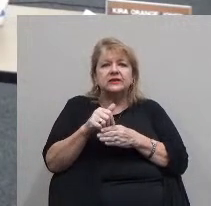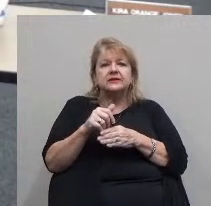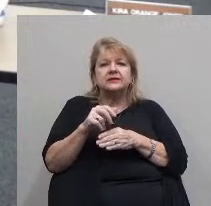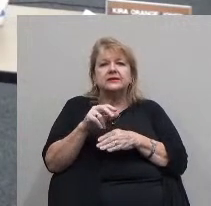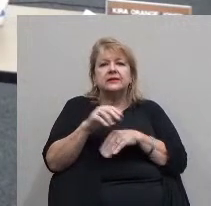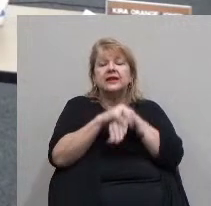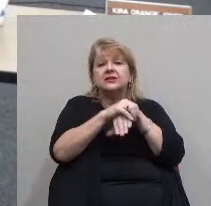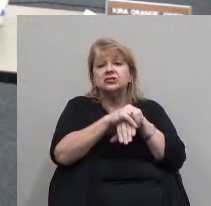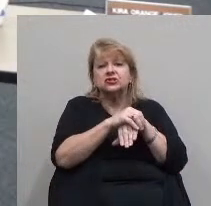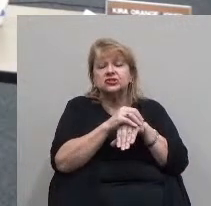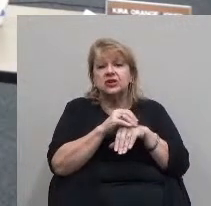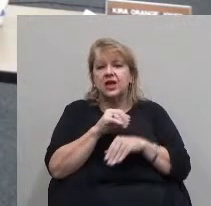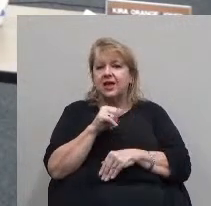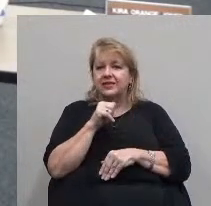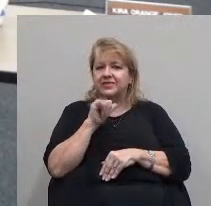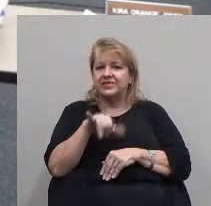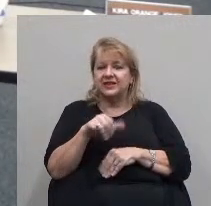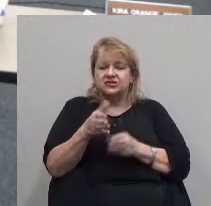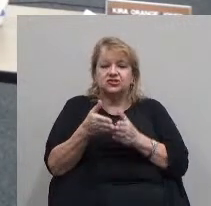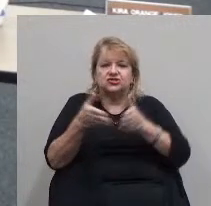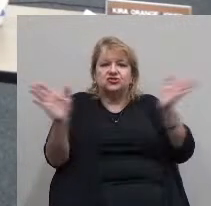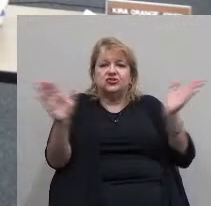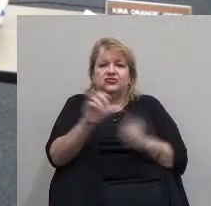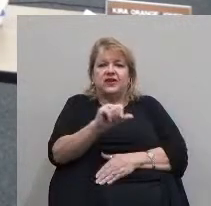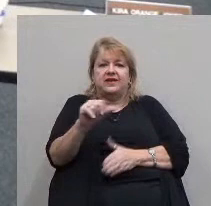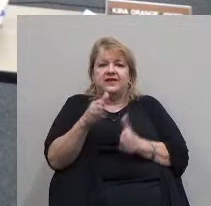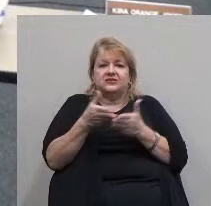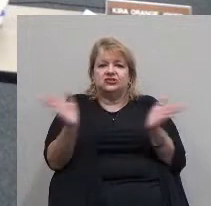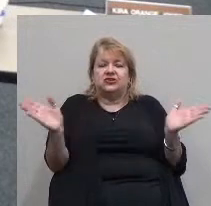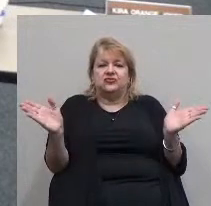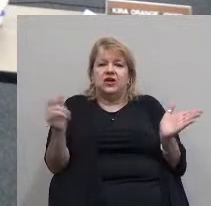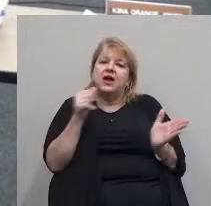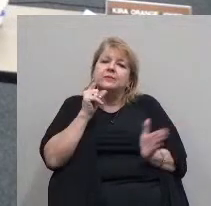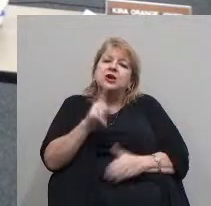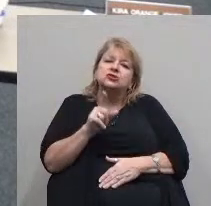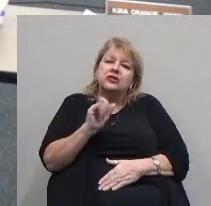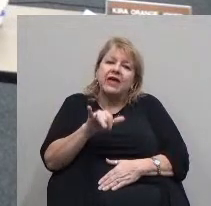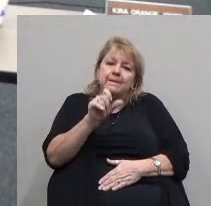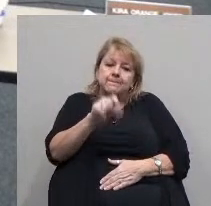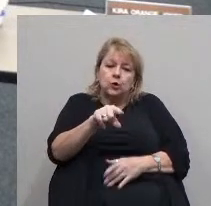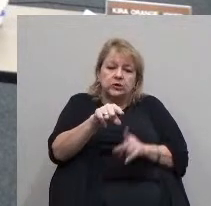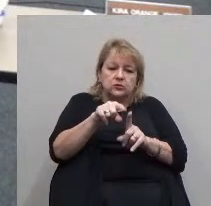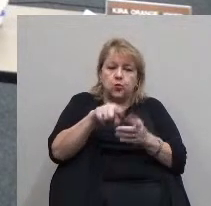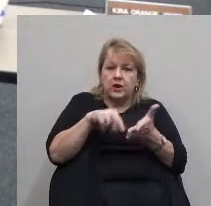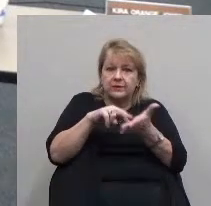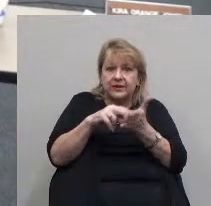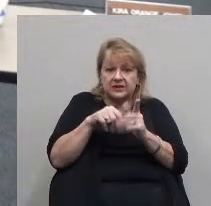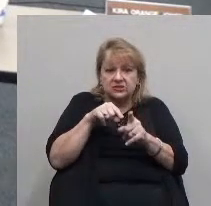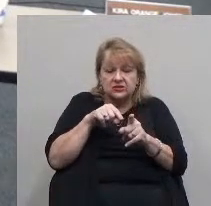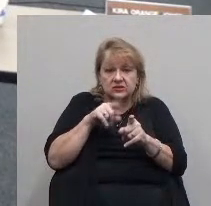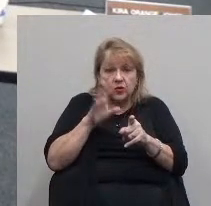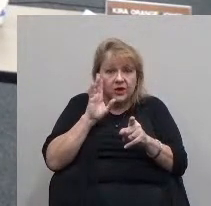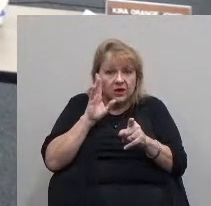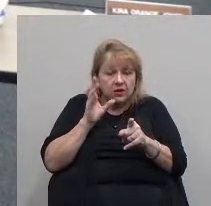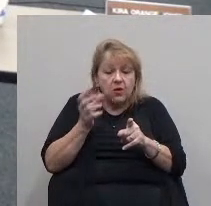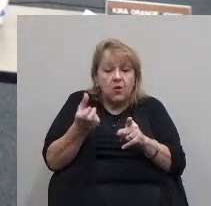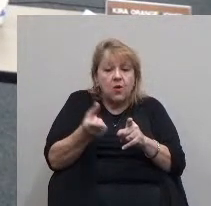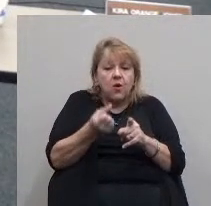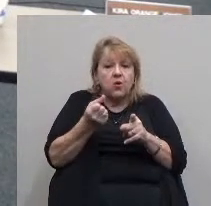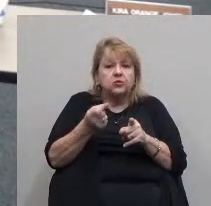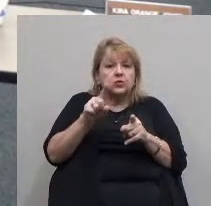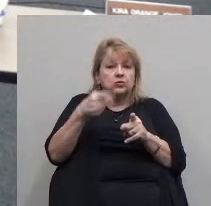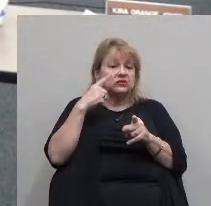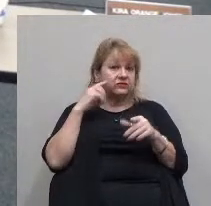So I'm not even sure what that particular bullet means. Is that going to reserve it only